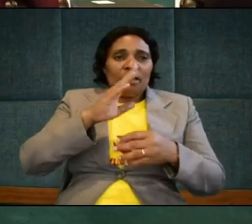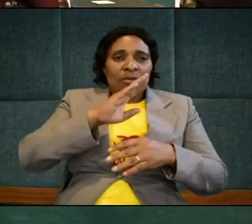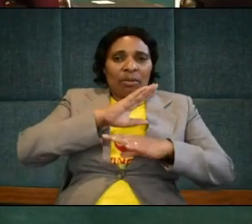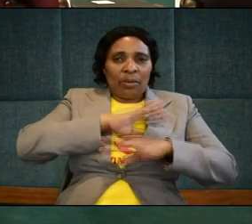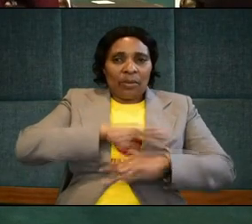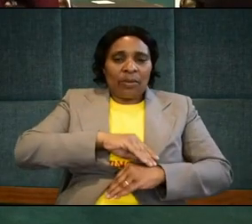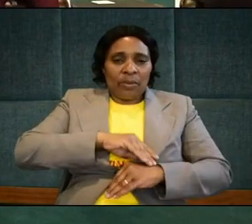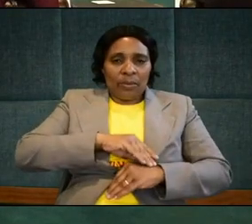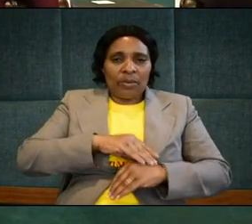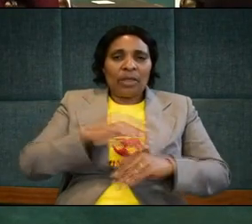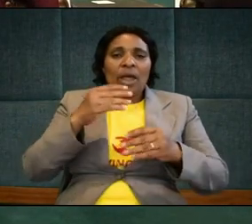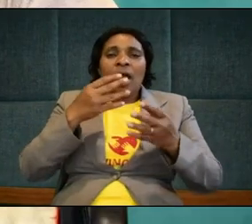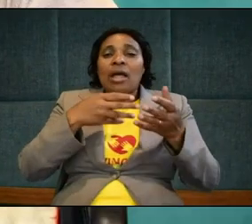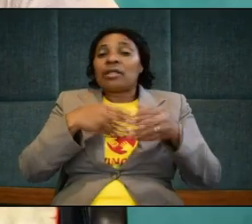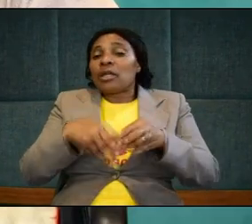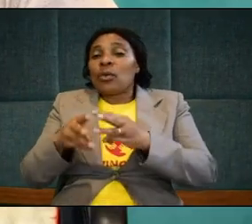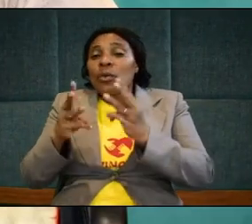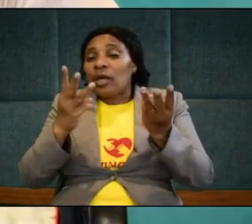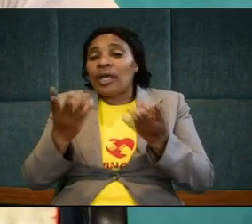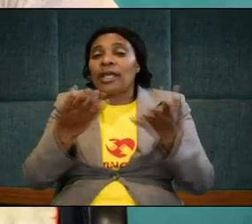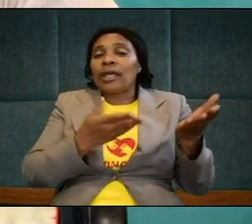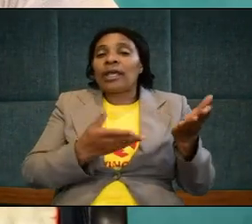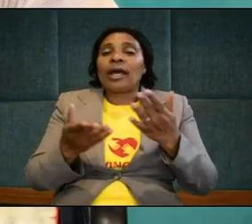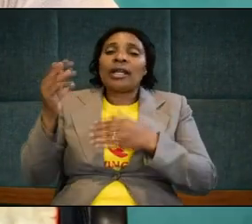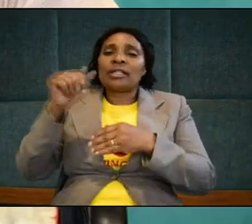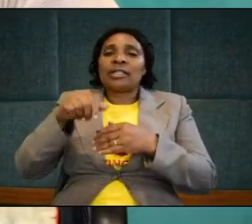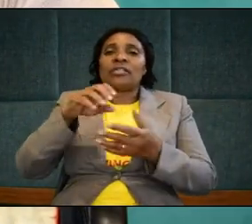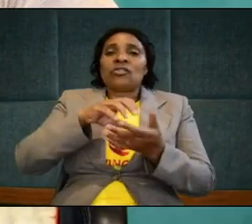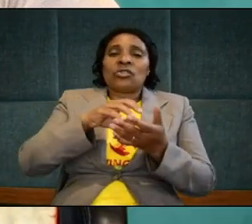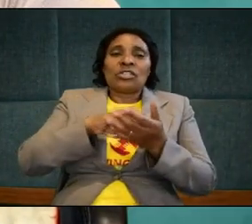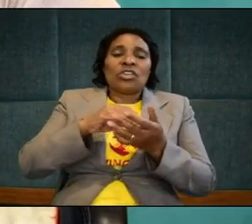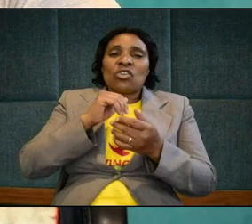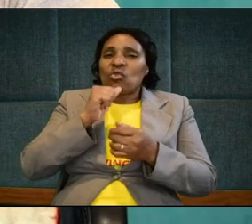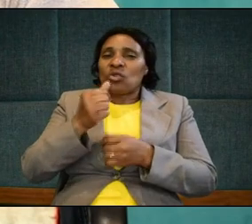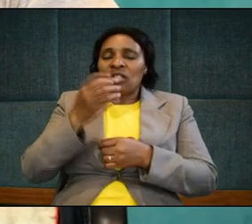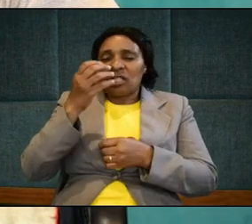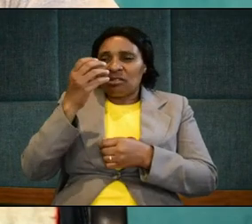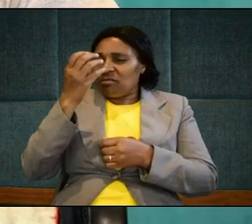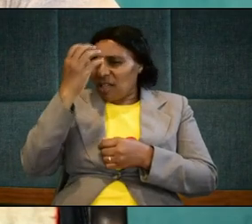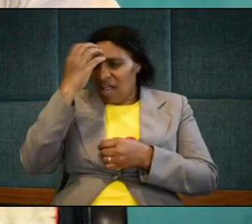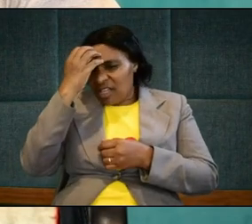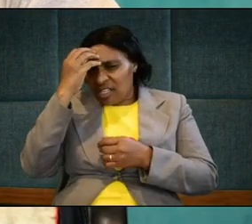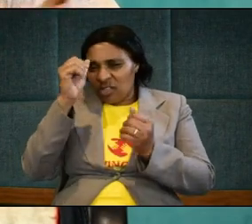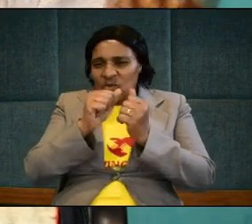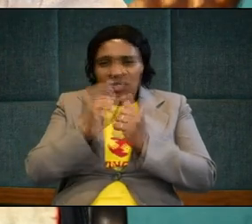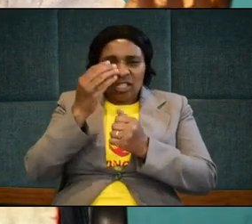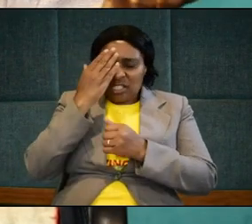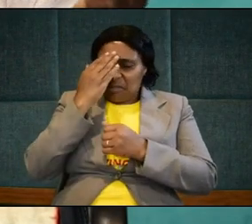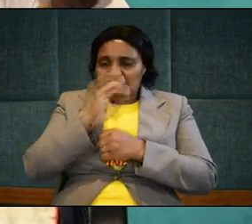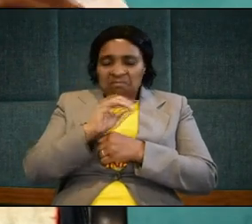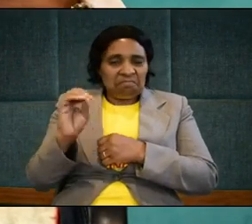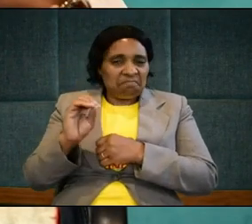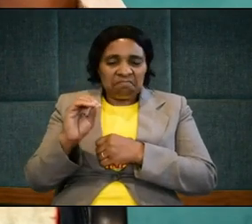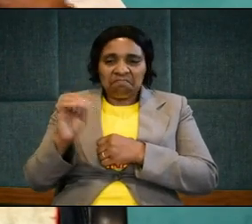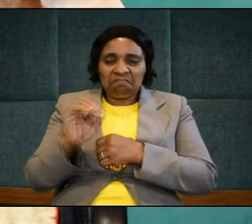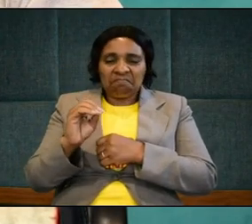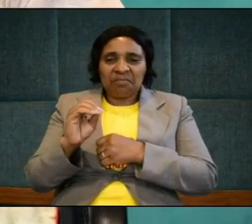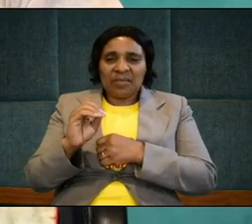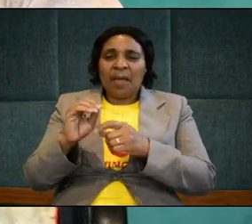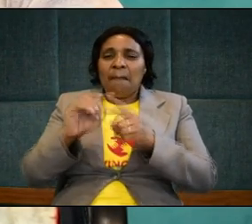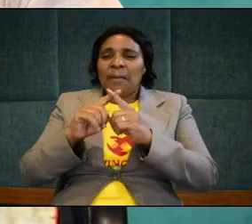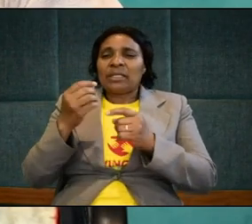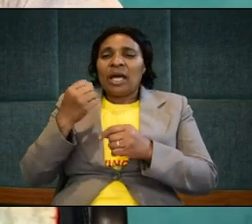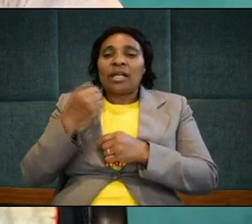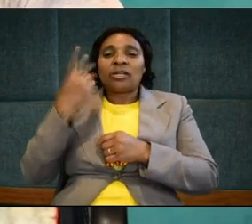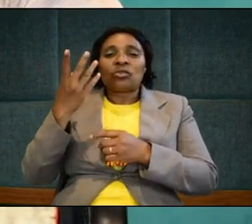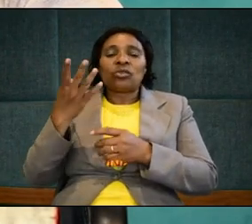way he handled the situation, he wasn't angry at the Israelites. He only just